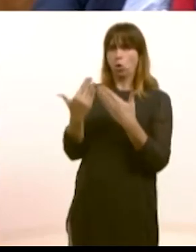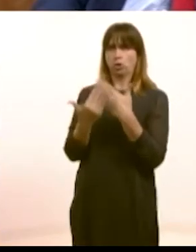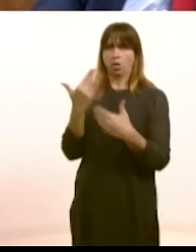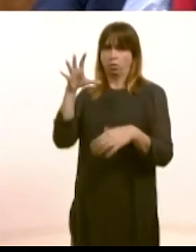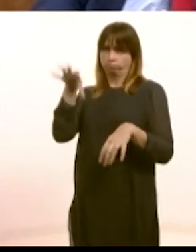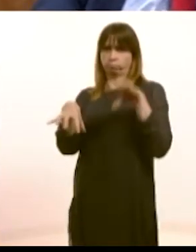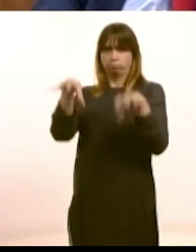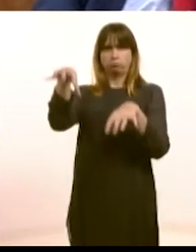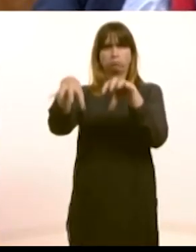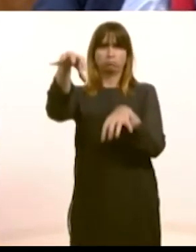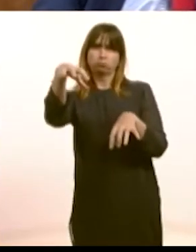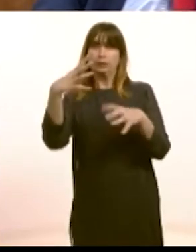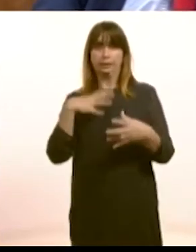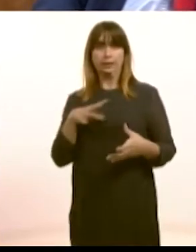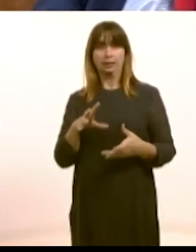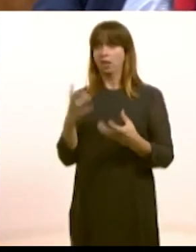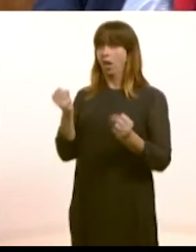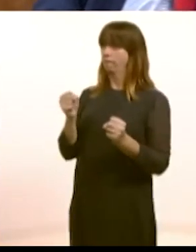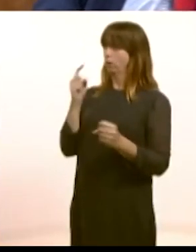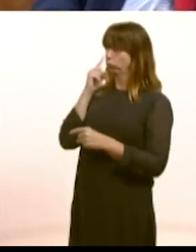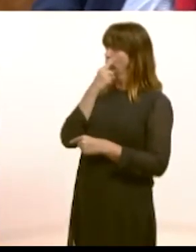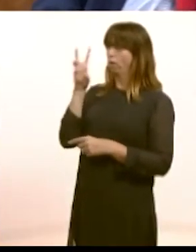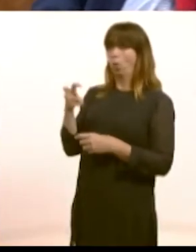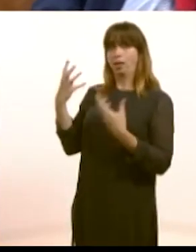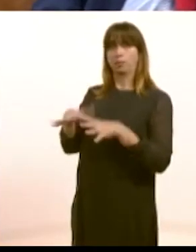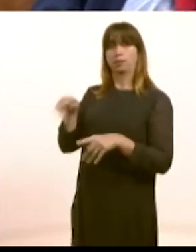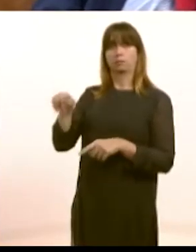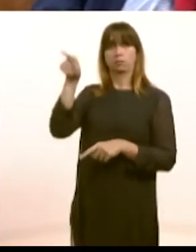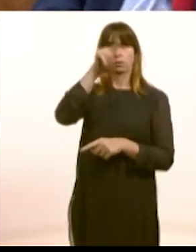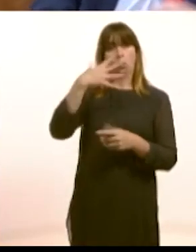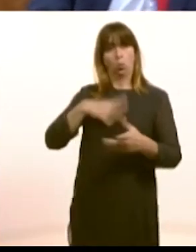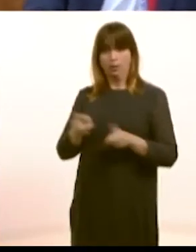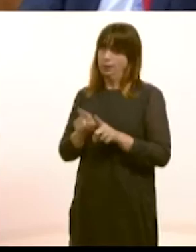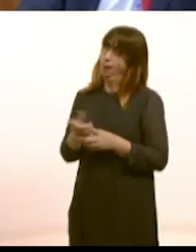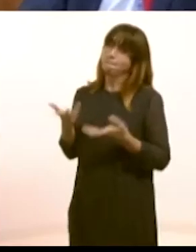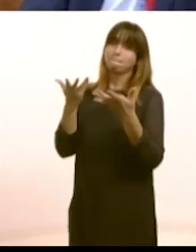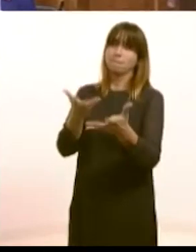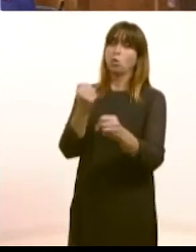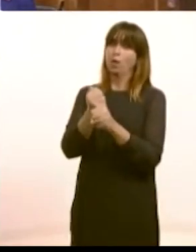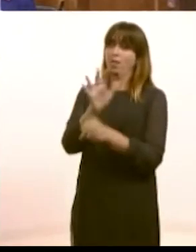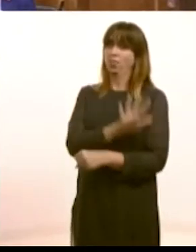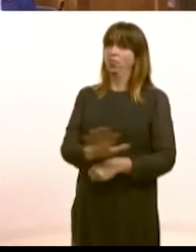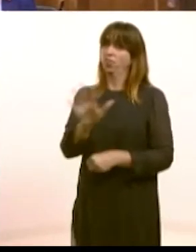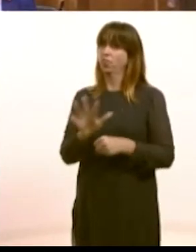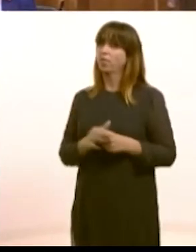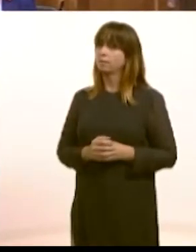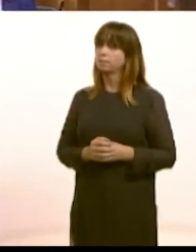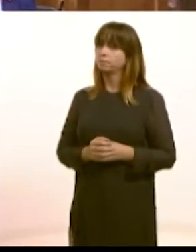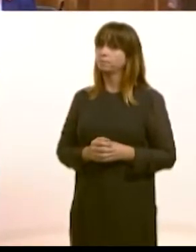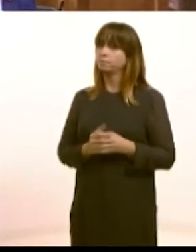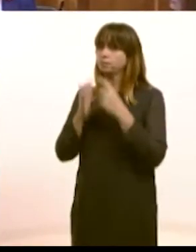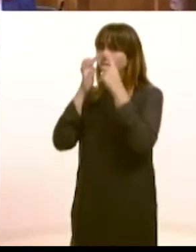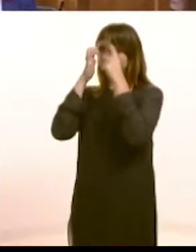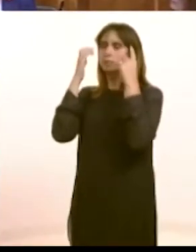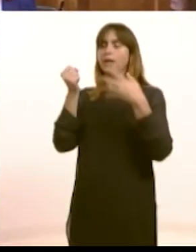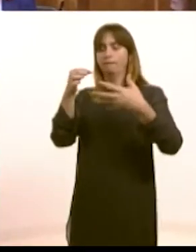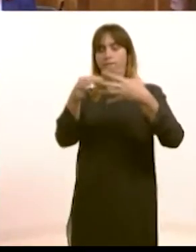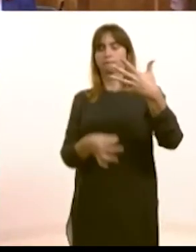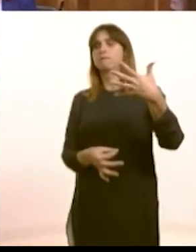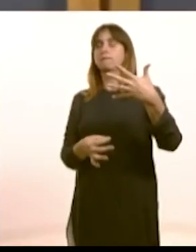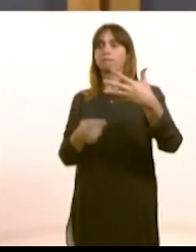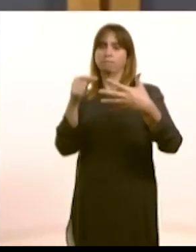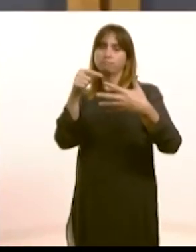facilities possible. And there are examples of that around Wales. That's precisely what we want to offer to the people of Blaenau. Well, each of the other six wellbeing areas has got a hospital